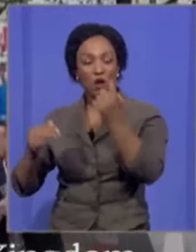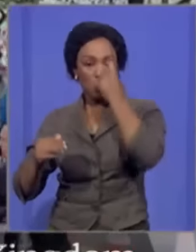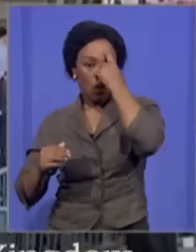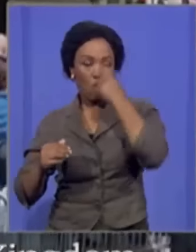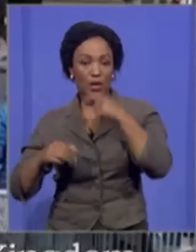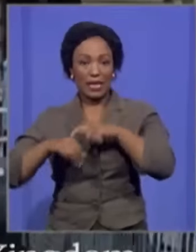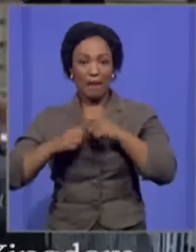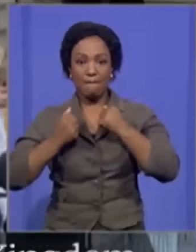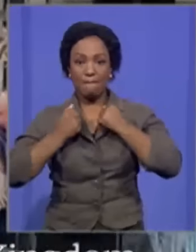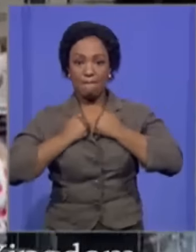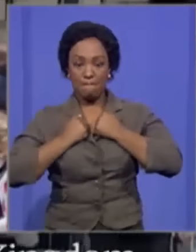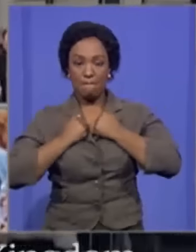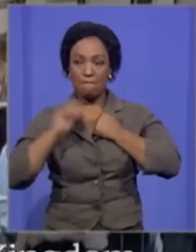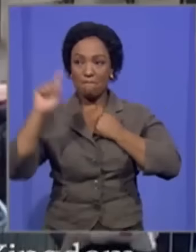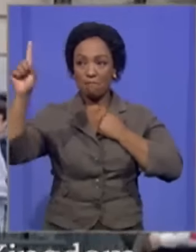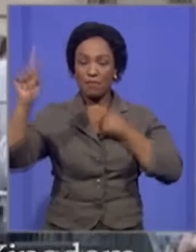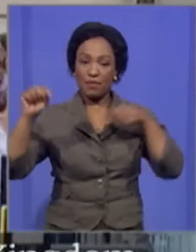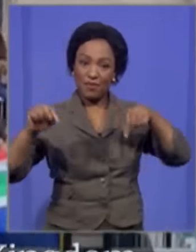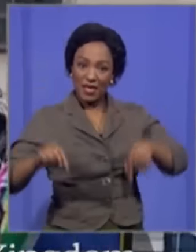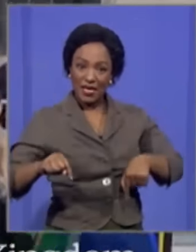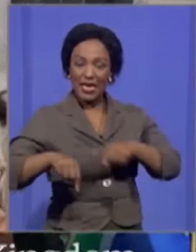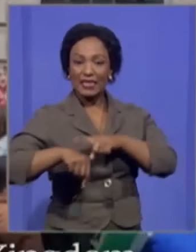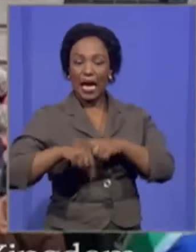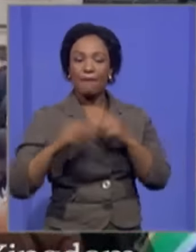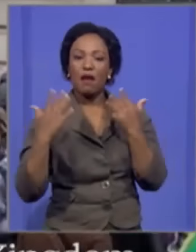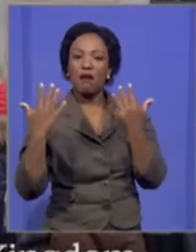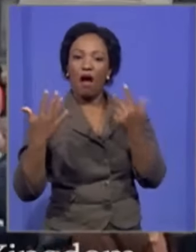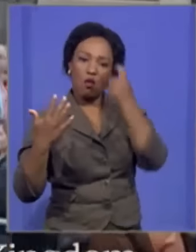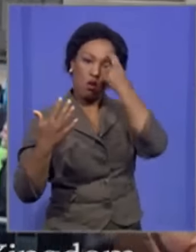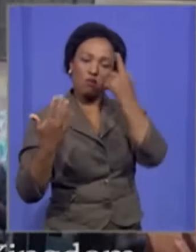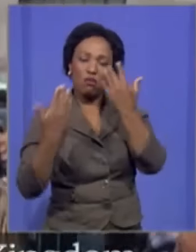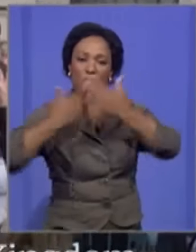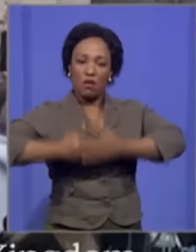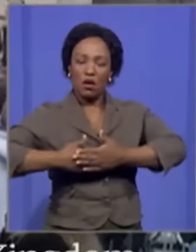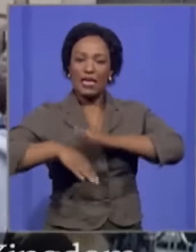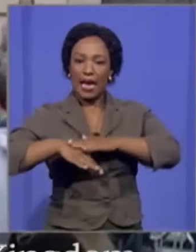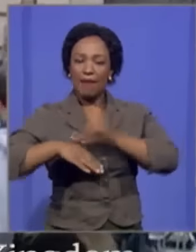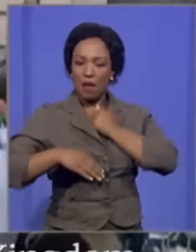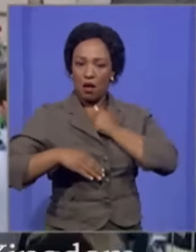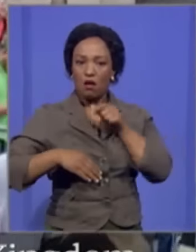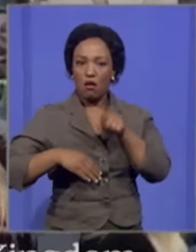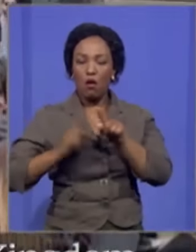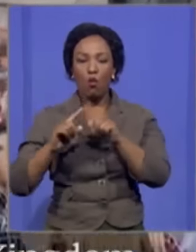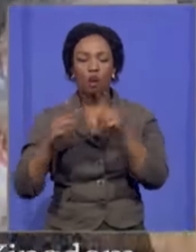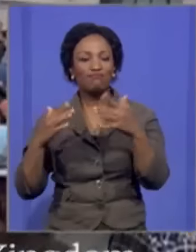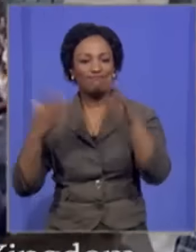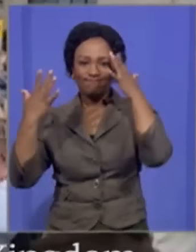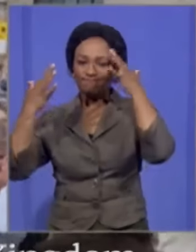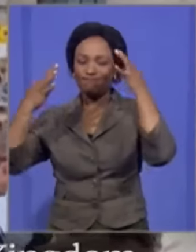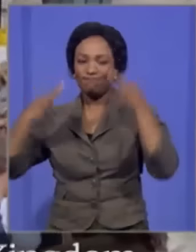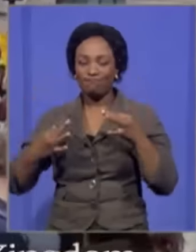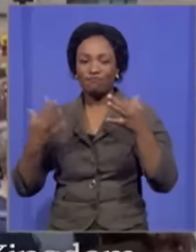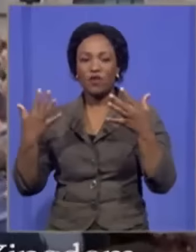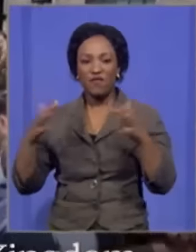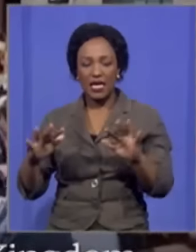ka hora ya borobong ka jeno ka nako ya mo ka ha ba ile banka qeto ya ho